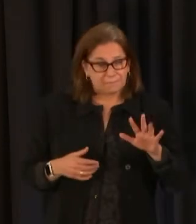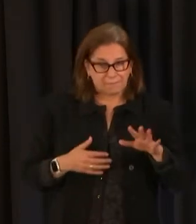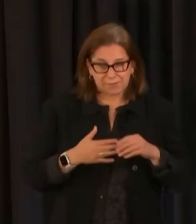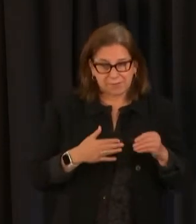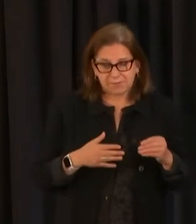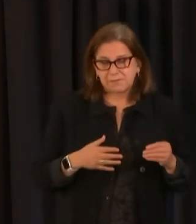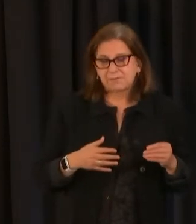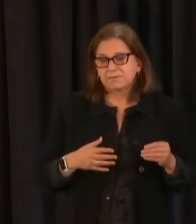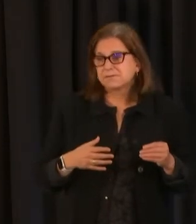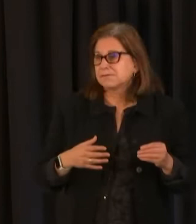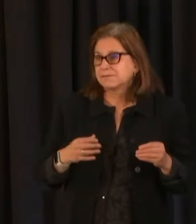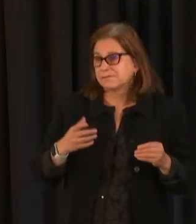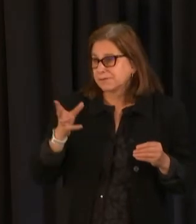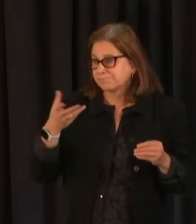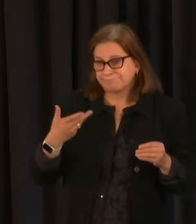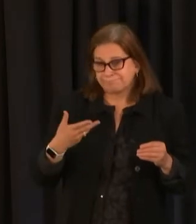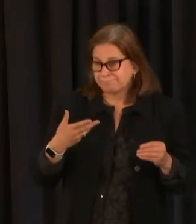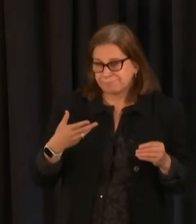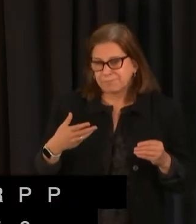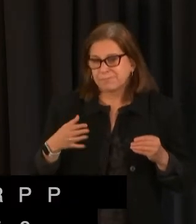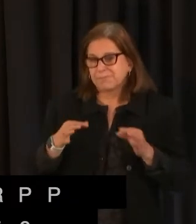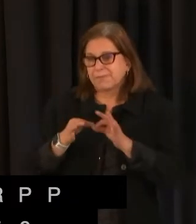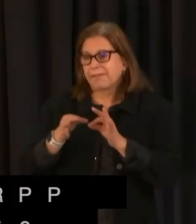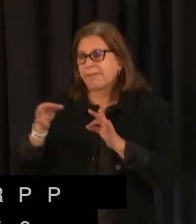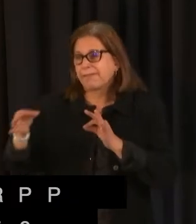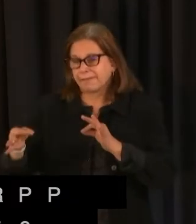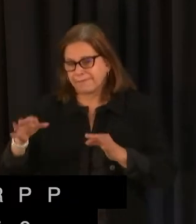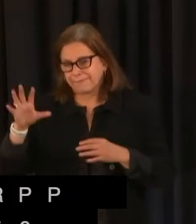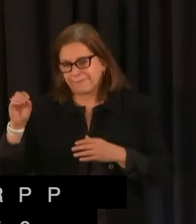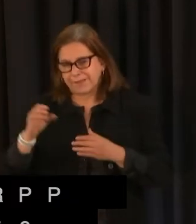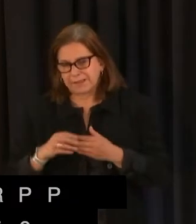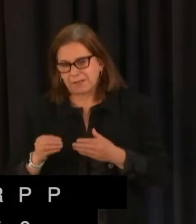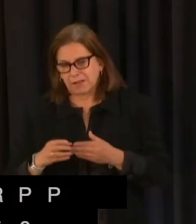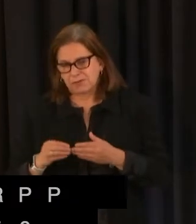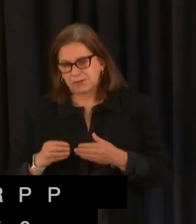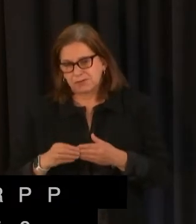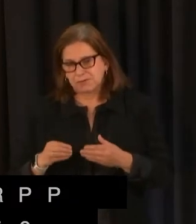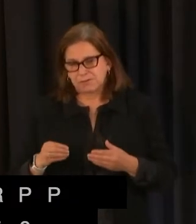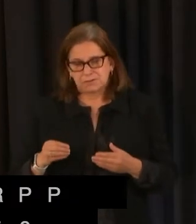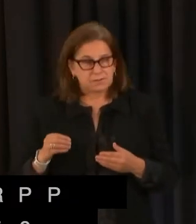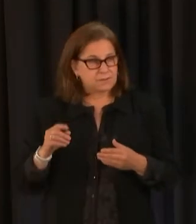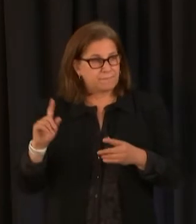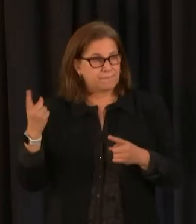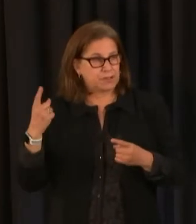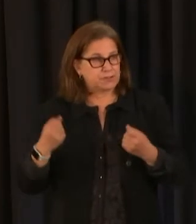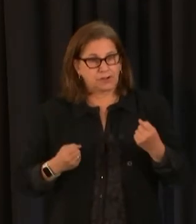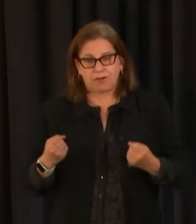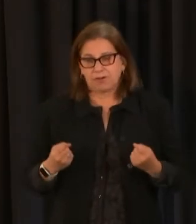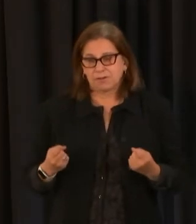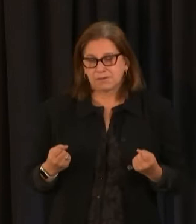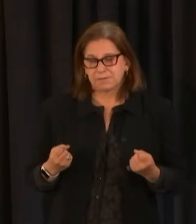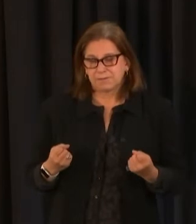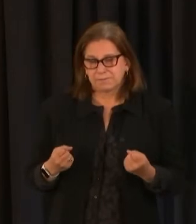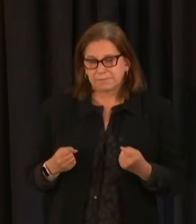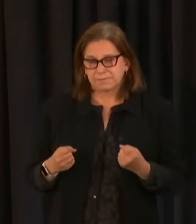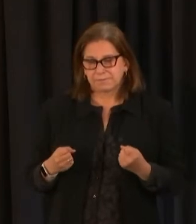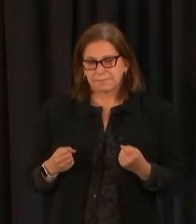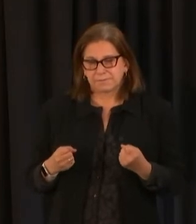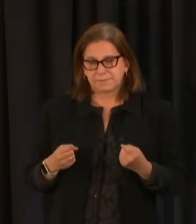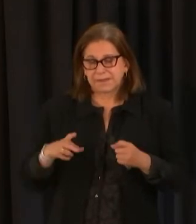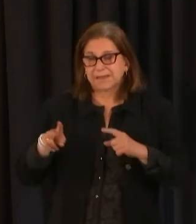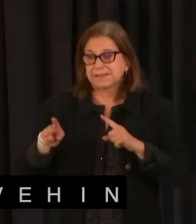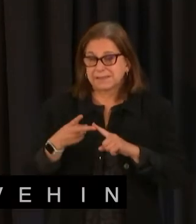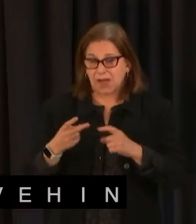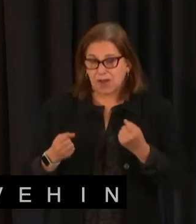$35 to $50. That is for the first vehicle in the household. The second vehicle in the household will